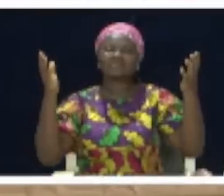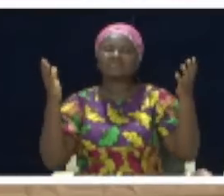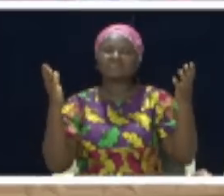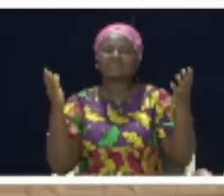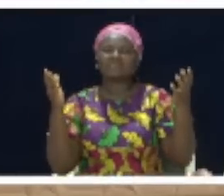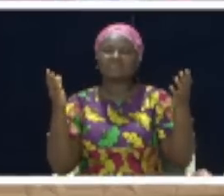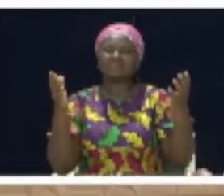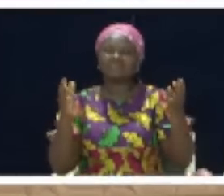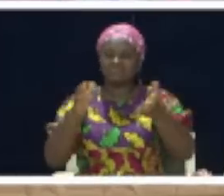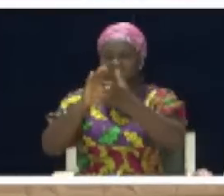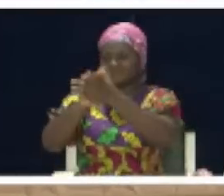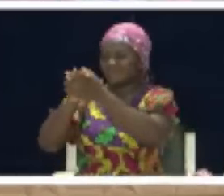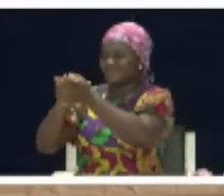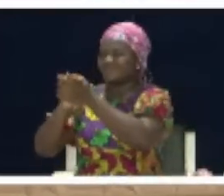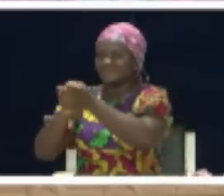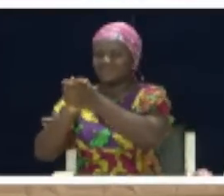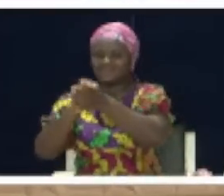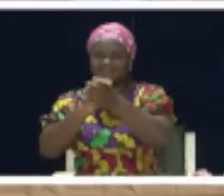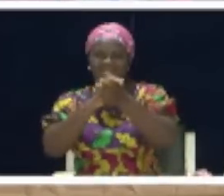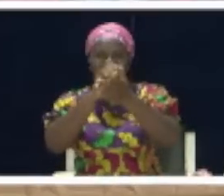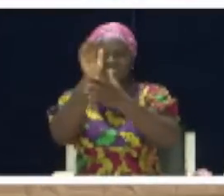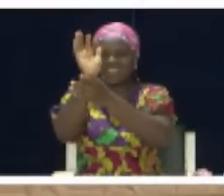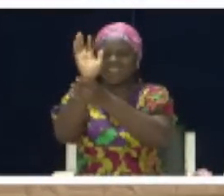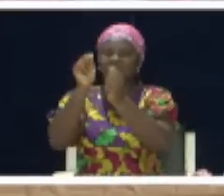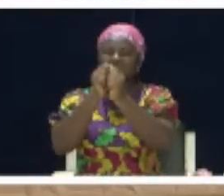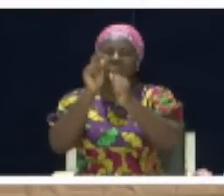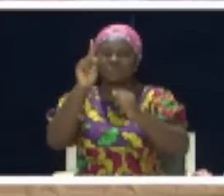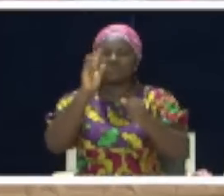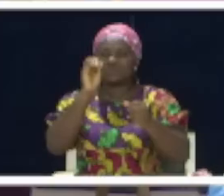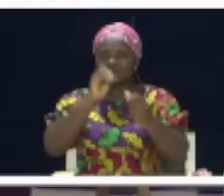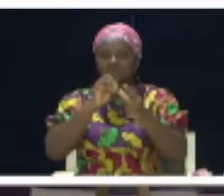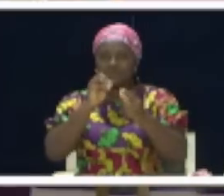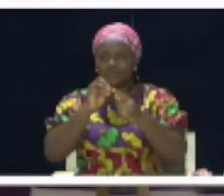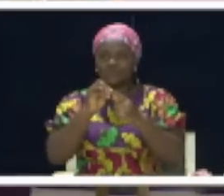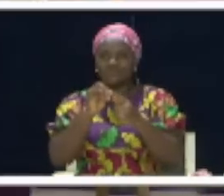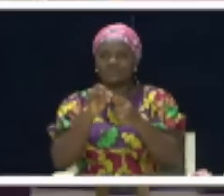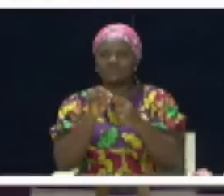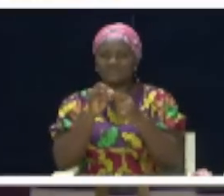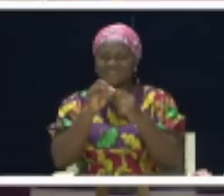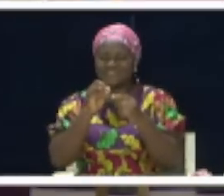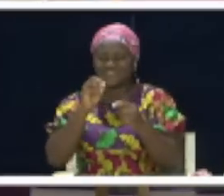Well, shake hands with one or two people and say, God, we surprise you this month.